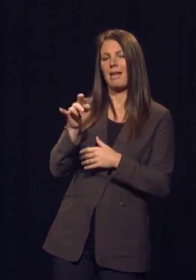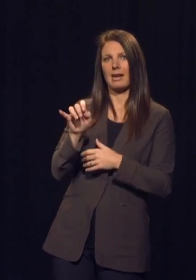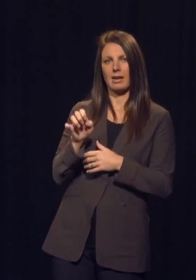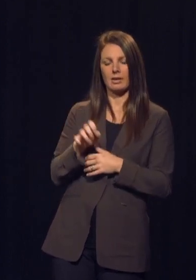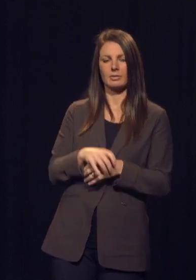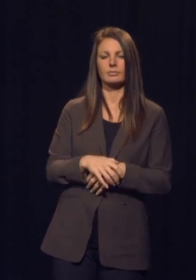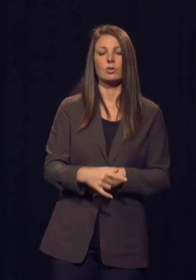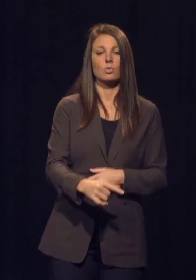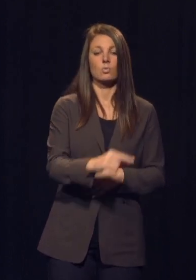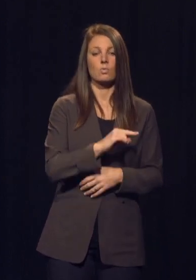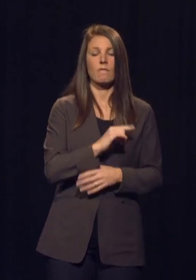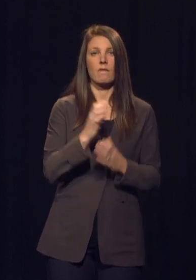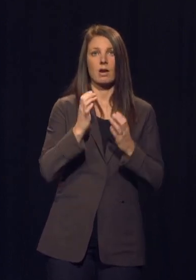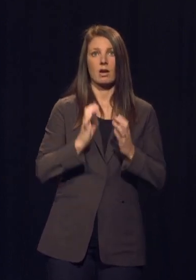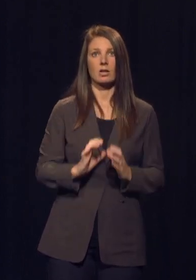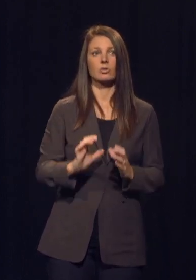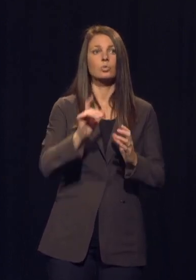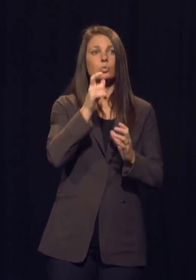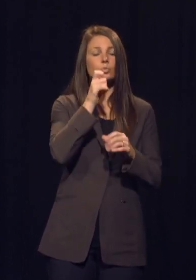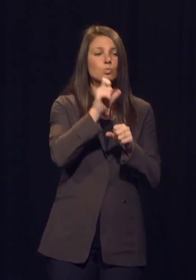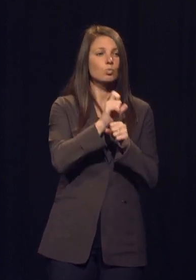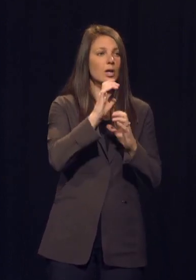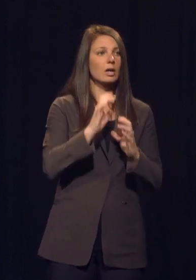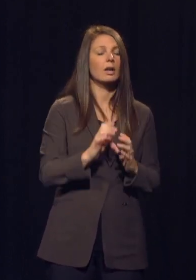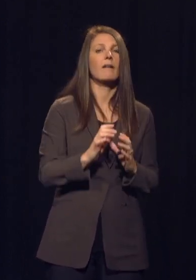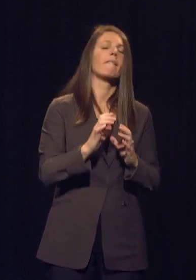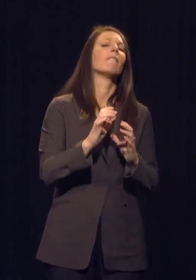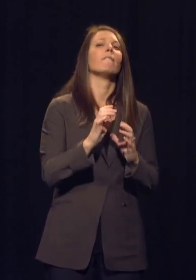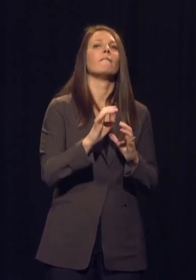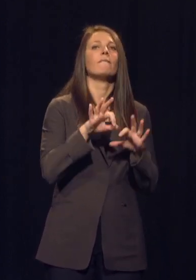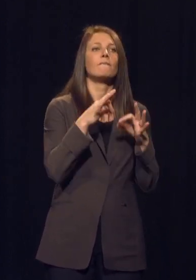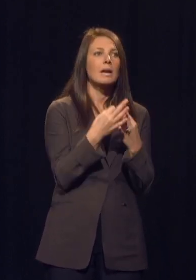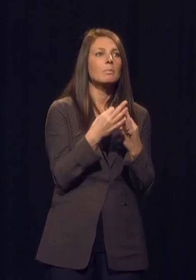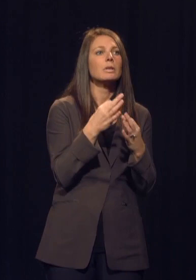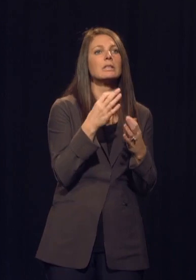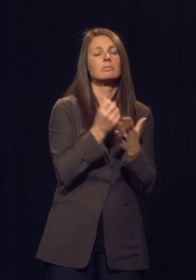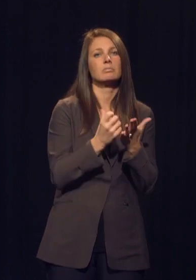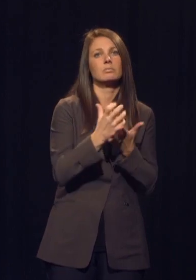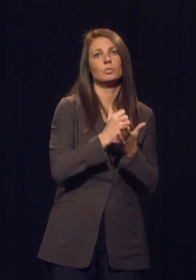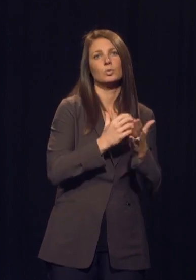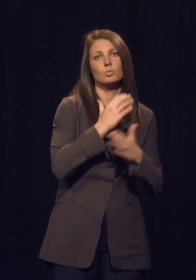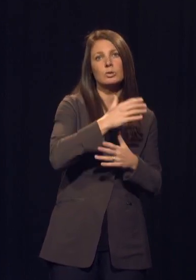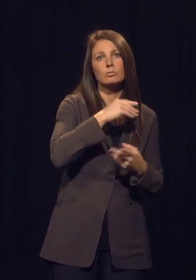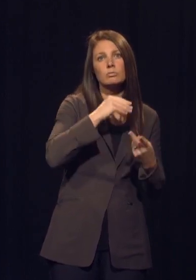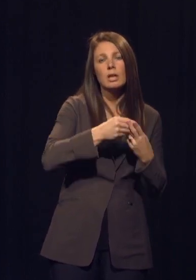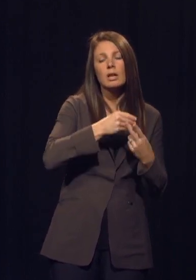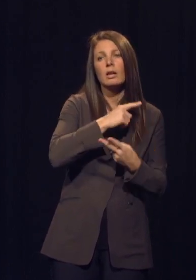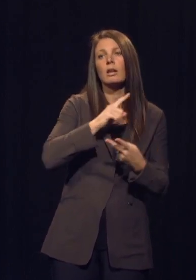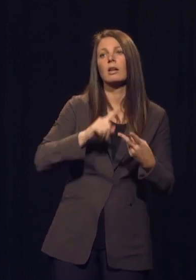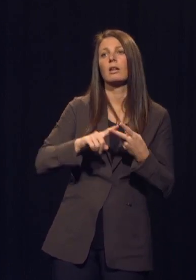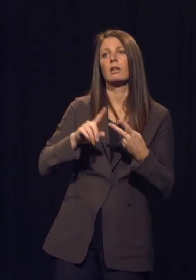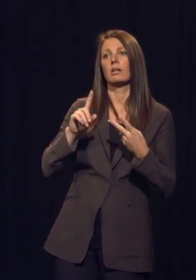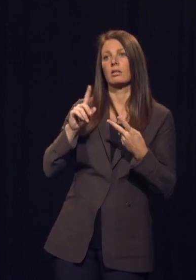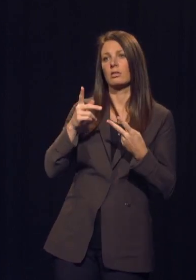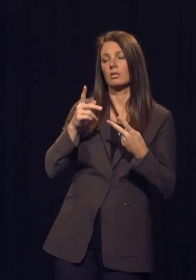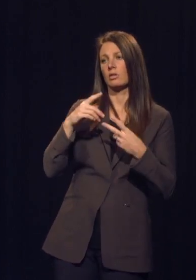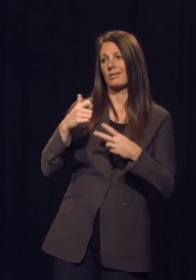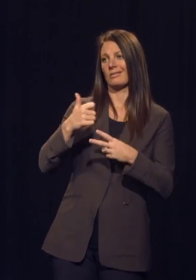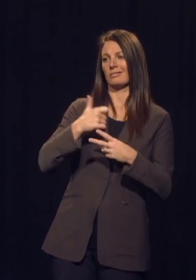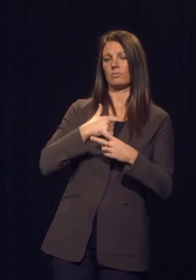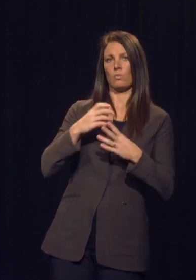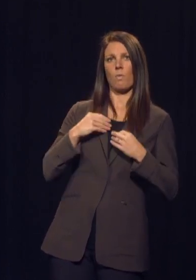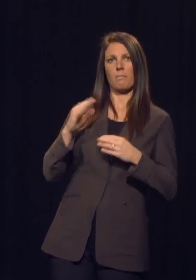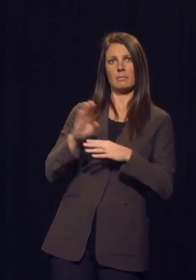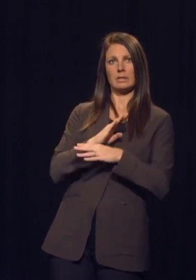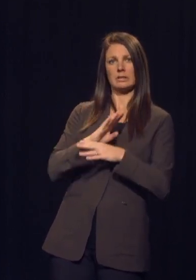Qualified customers include working families who make too much to get medical assistance, sole proprietors, gig workers, near